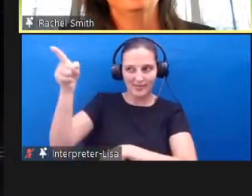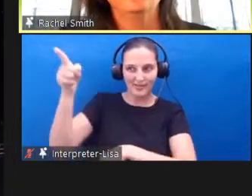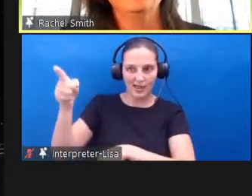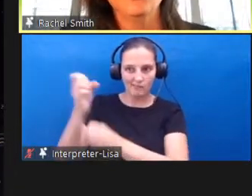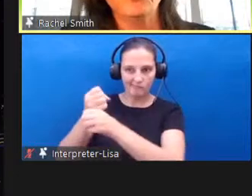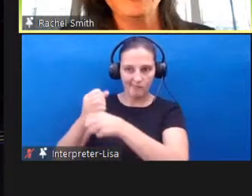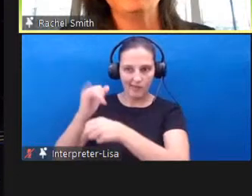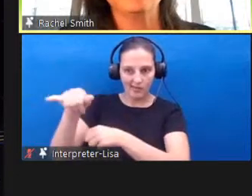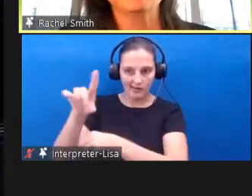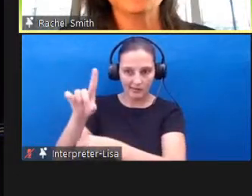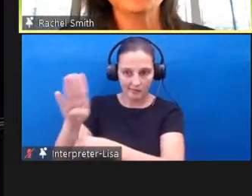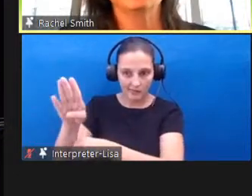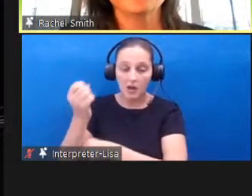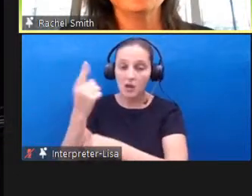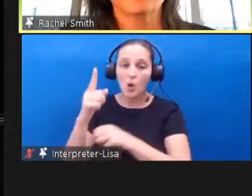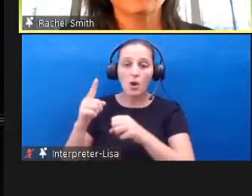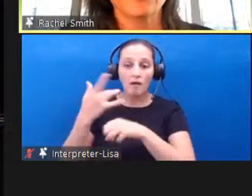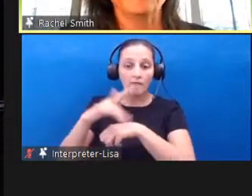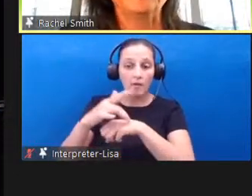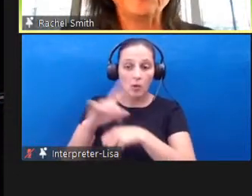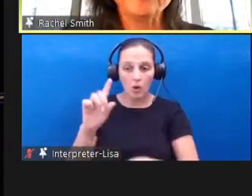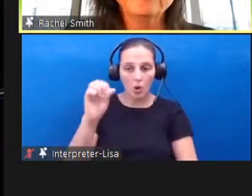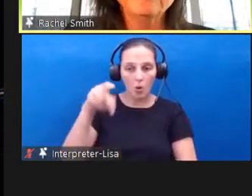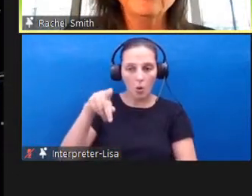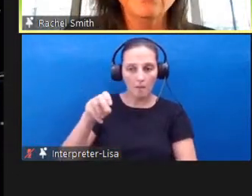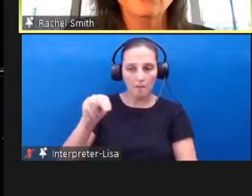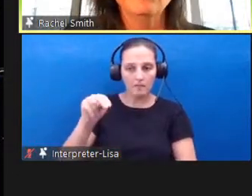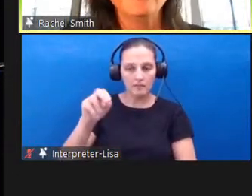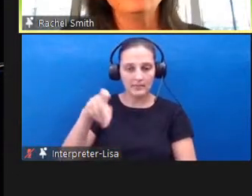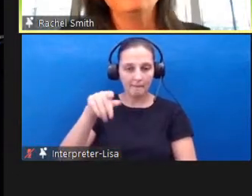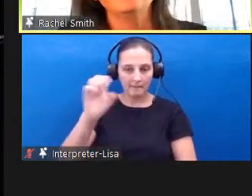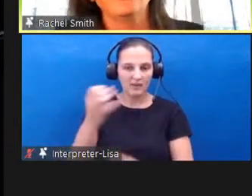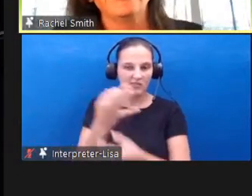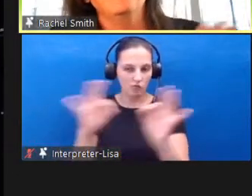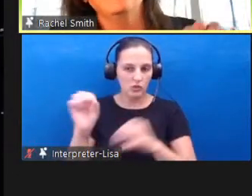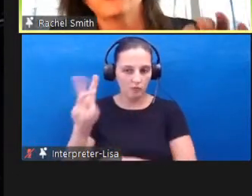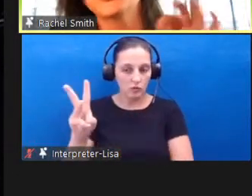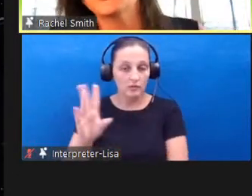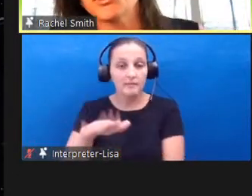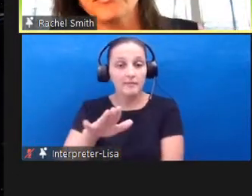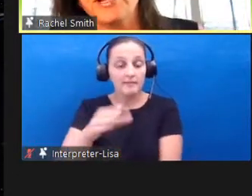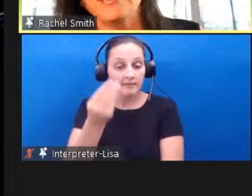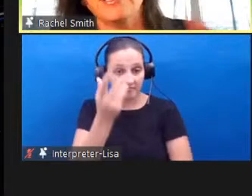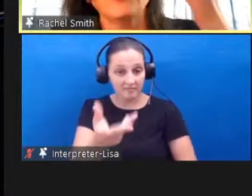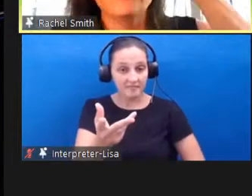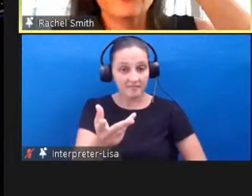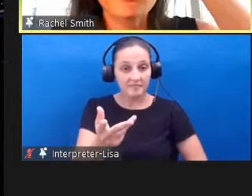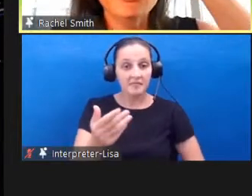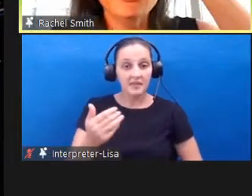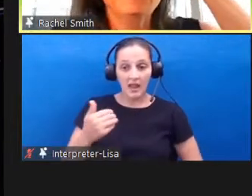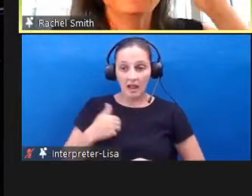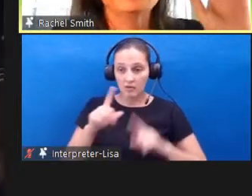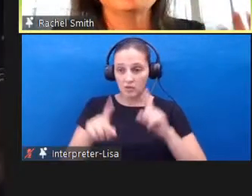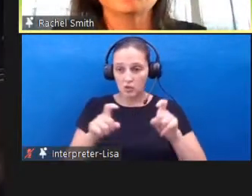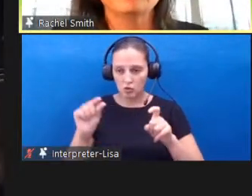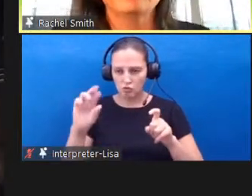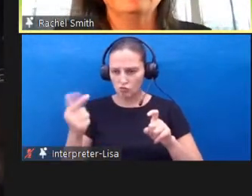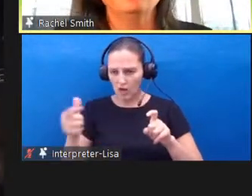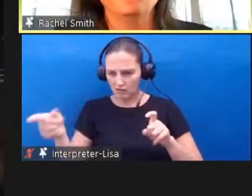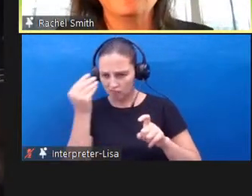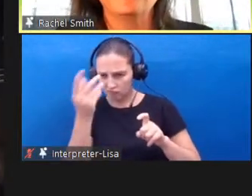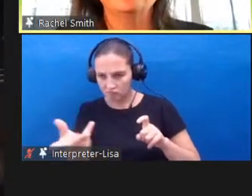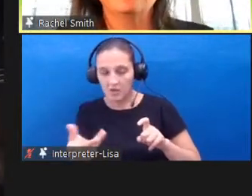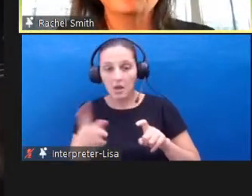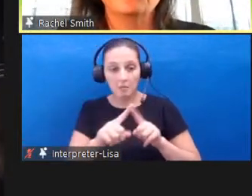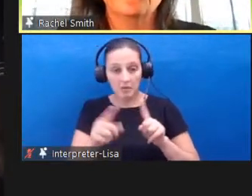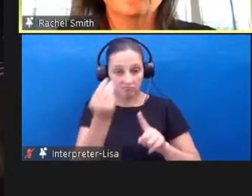available in OpenSpace, which is free software. And oh, by the way, there is a survey. I don't know if Greg mentioned it, but there is a survey. If